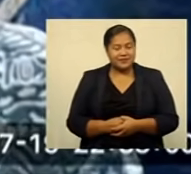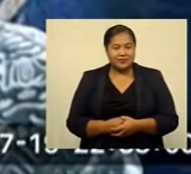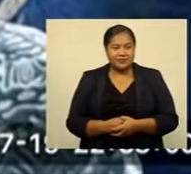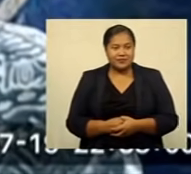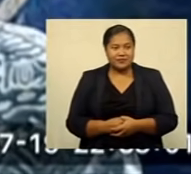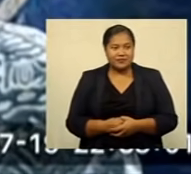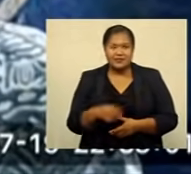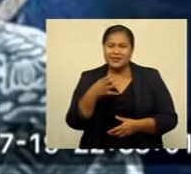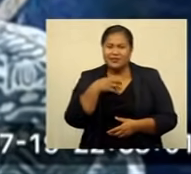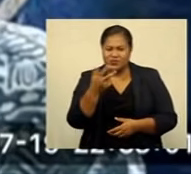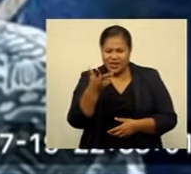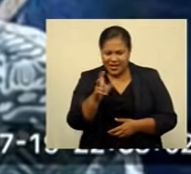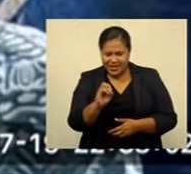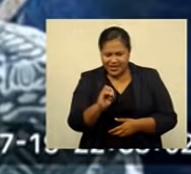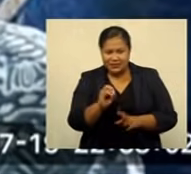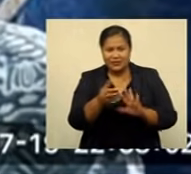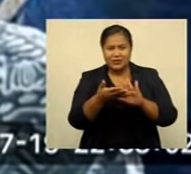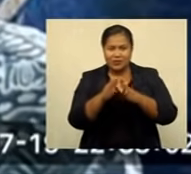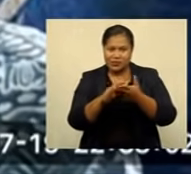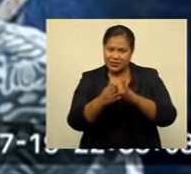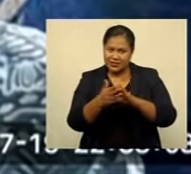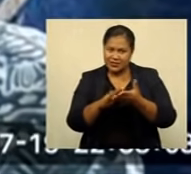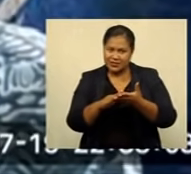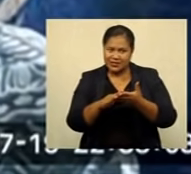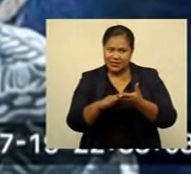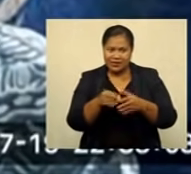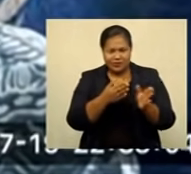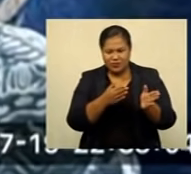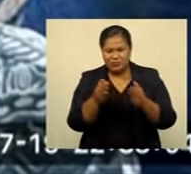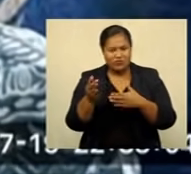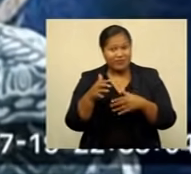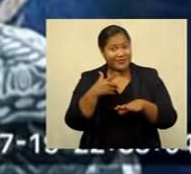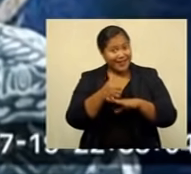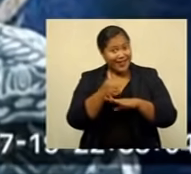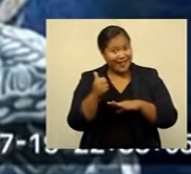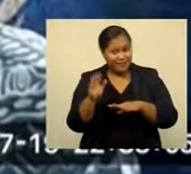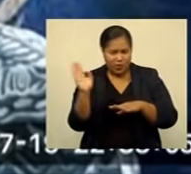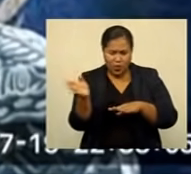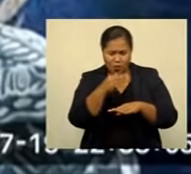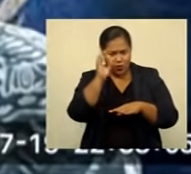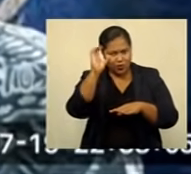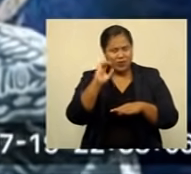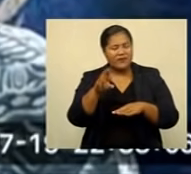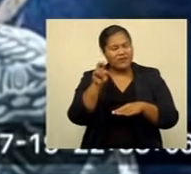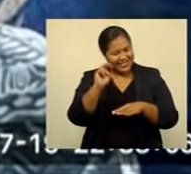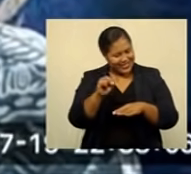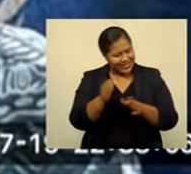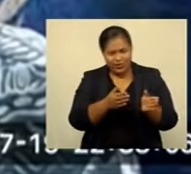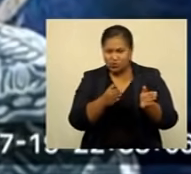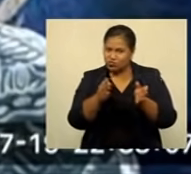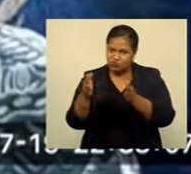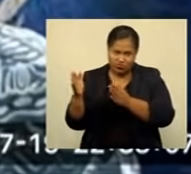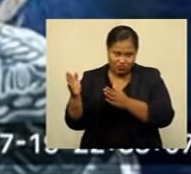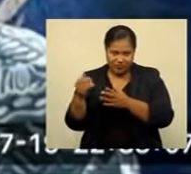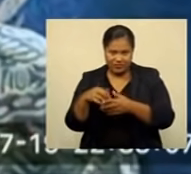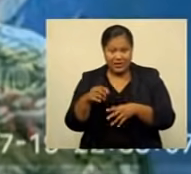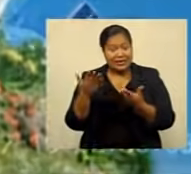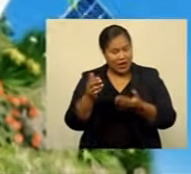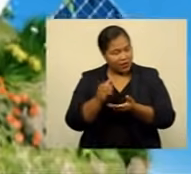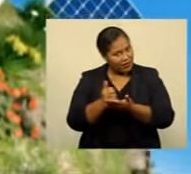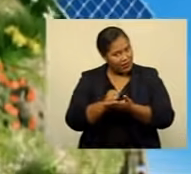More than 80 communities have been earmarked by the government across the country for potential relocation, and the number is